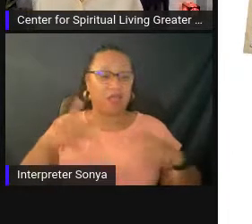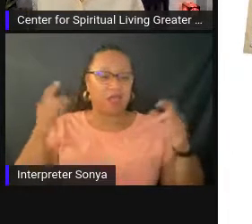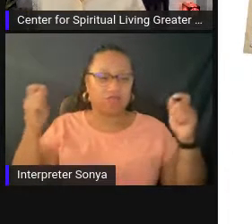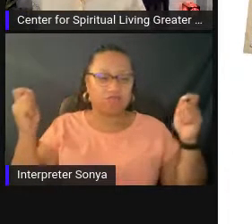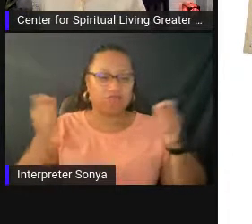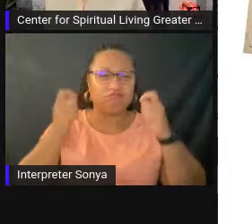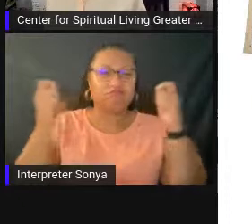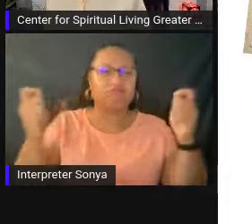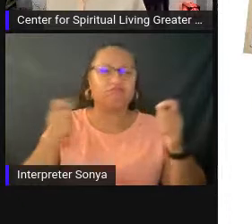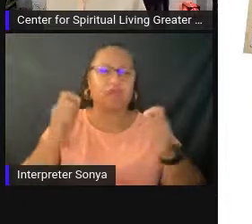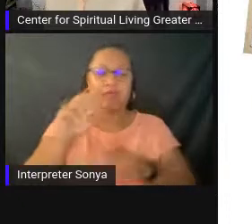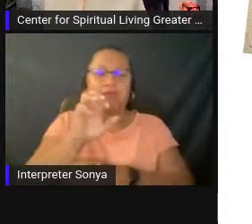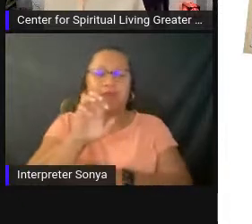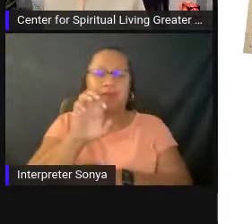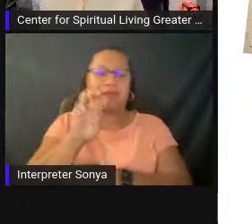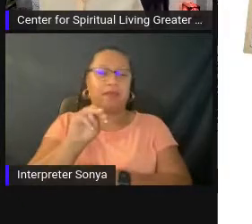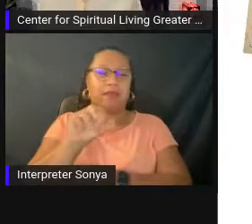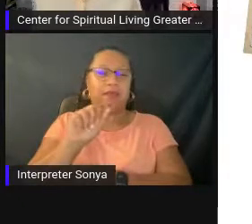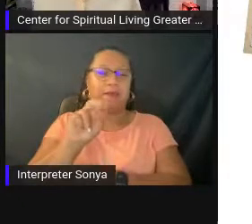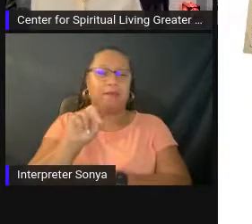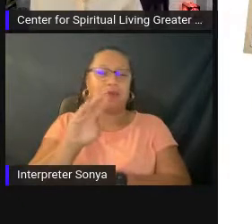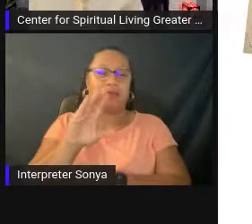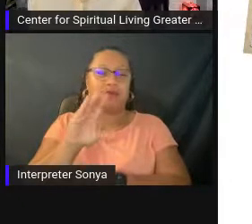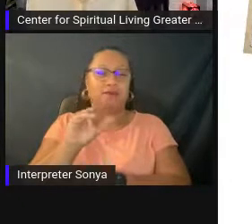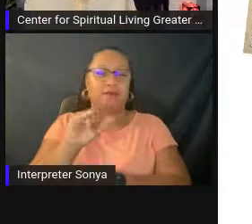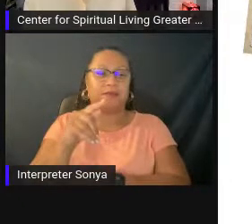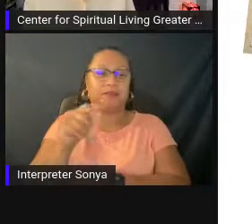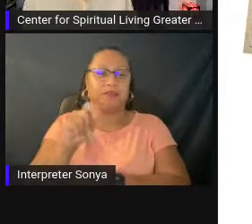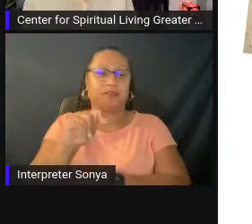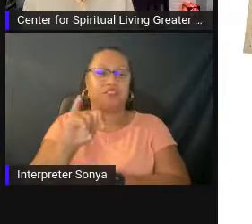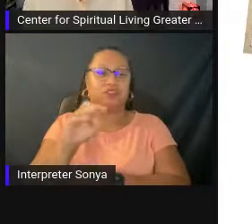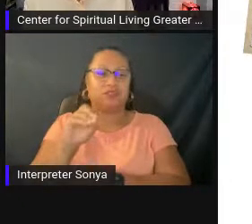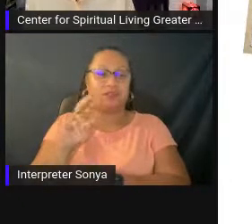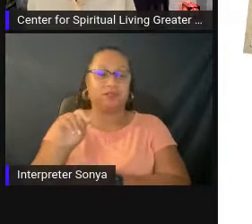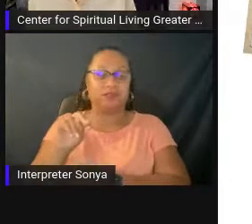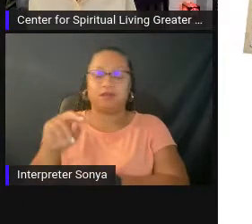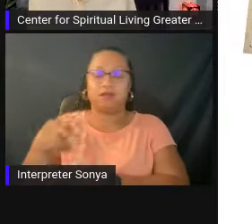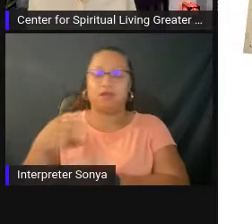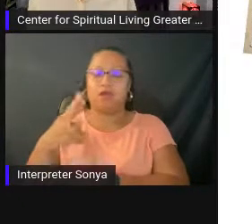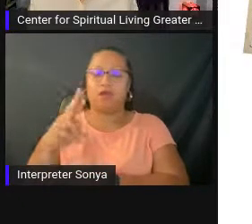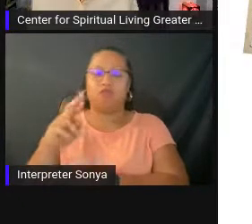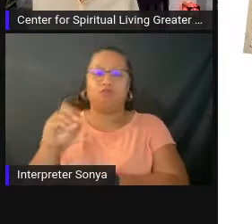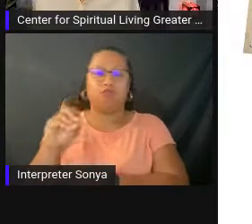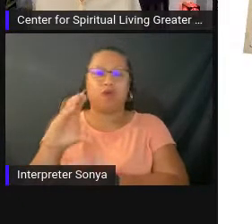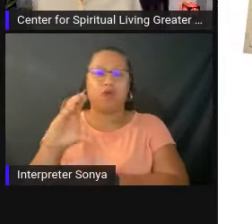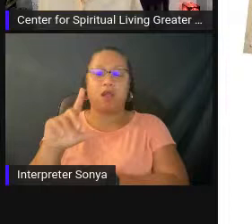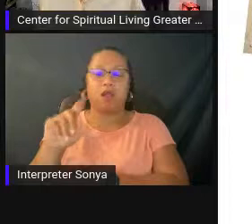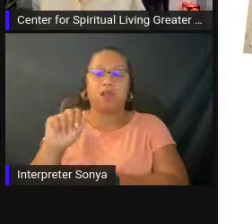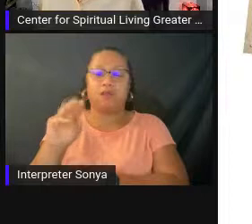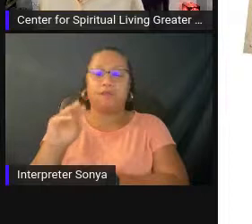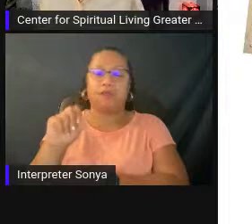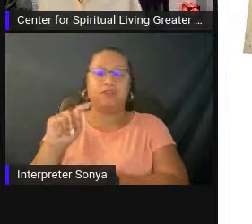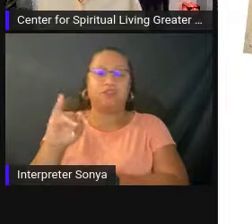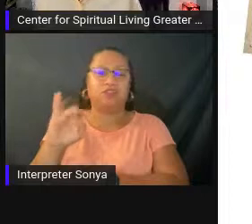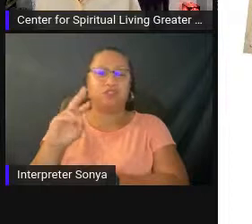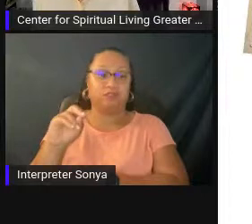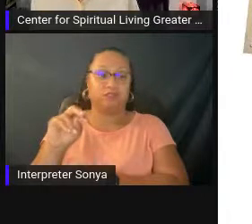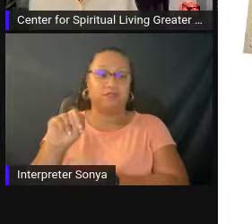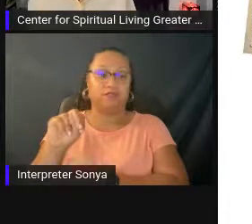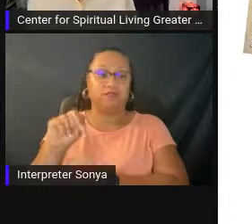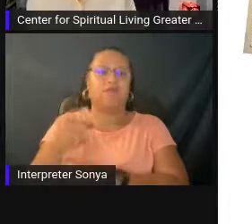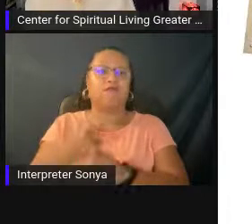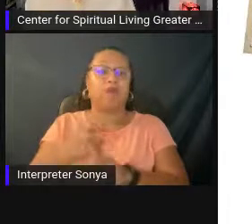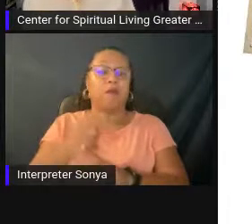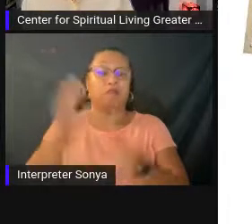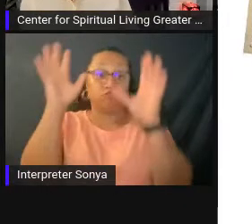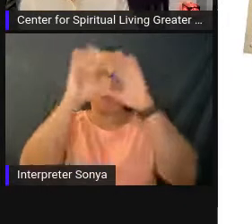Emancipation Proclamation in the United States. President Abraham Lincoln